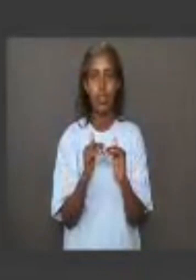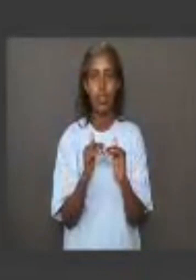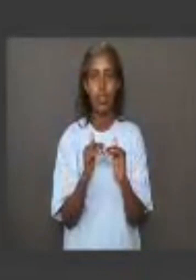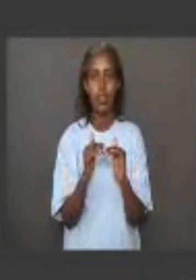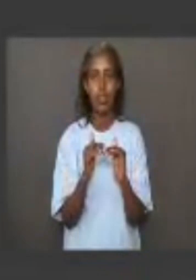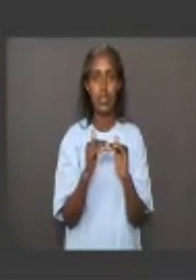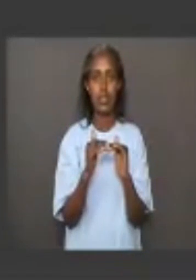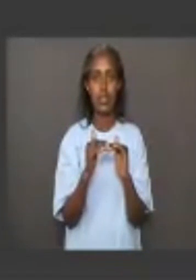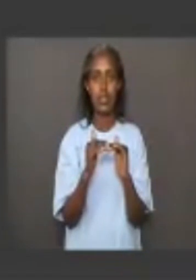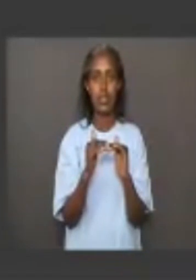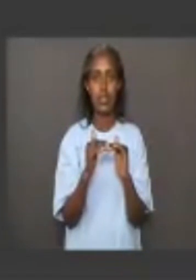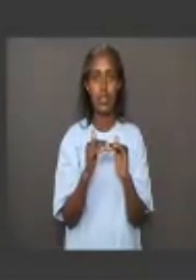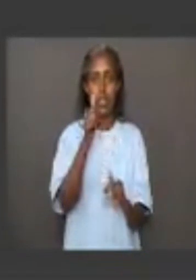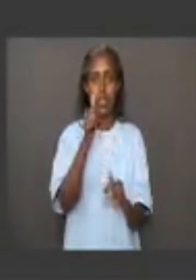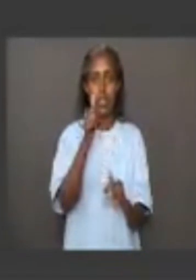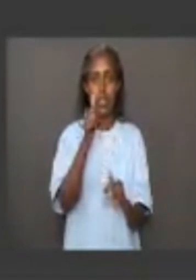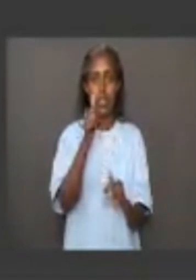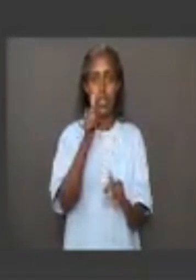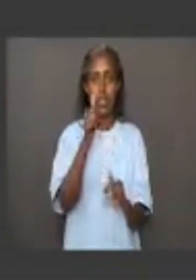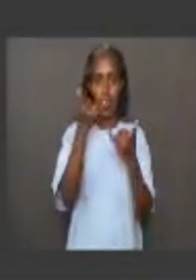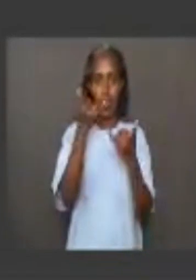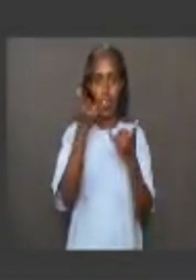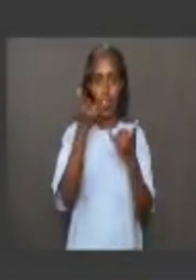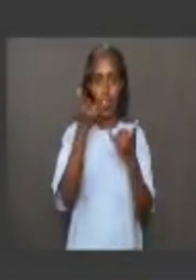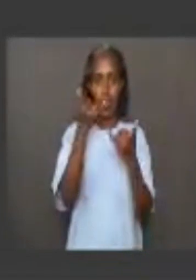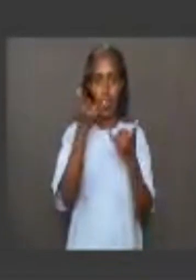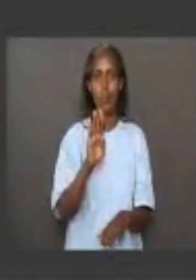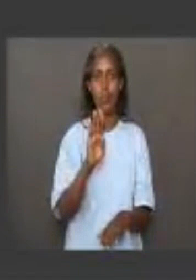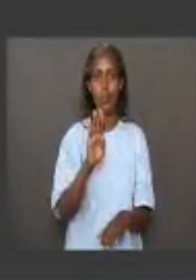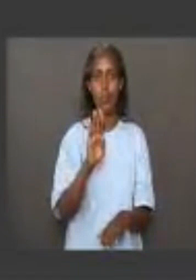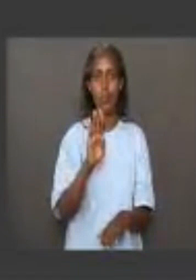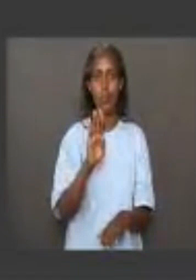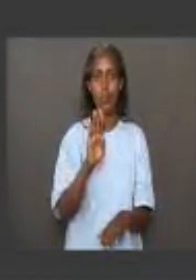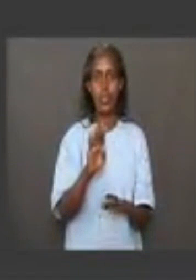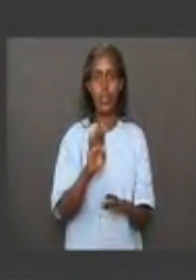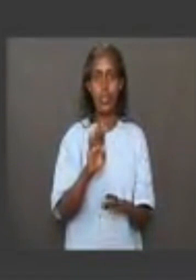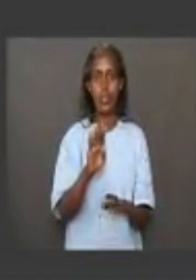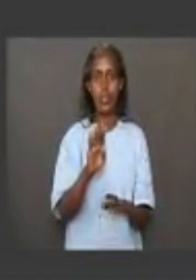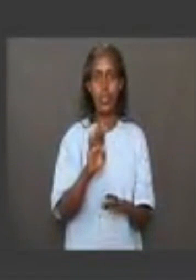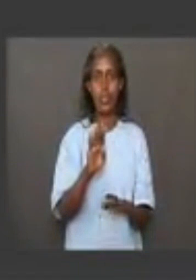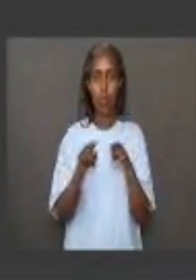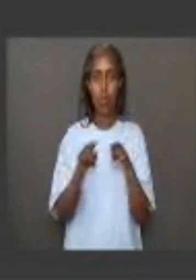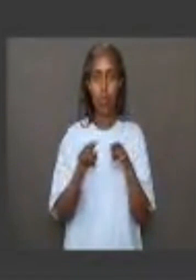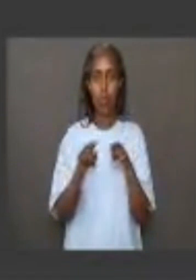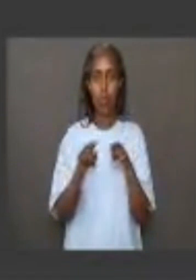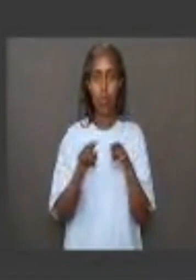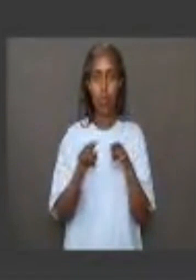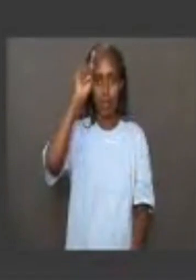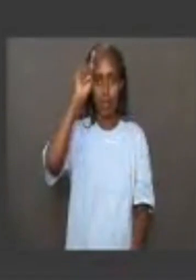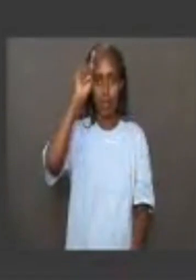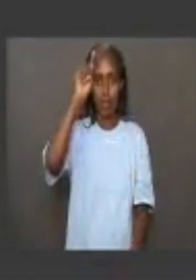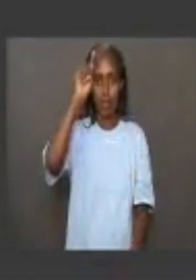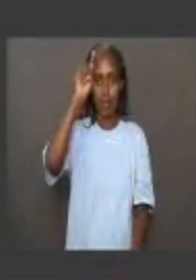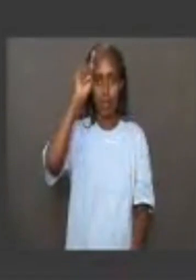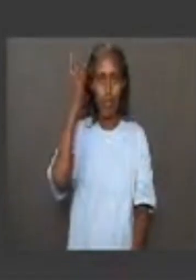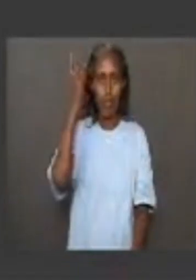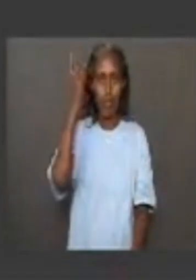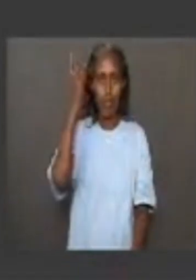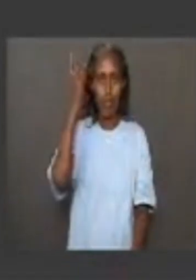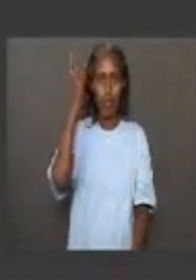equals a over b to the power of 1